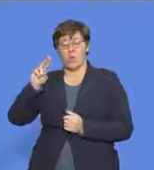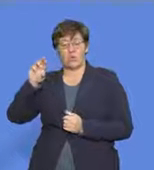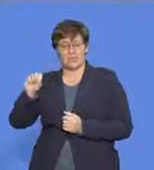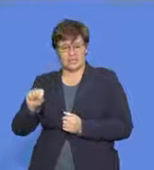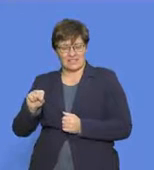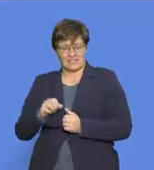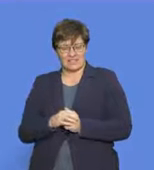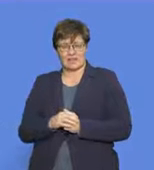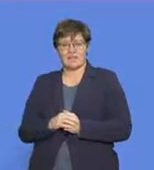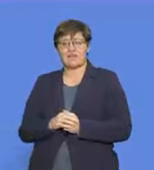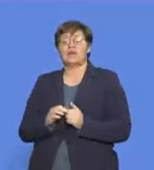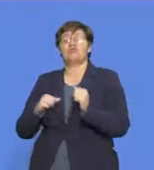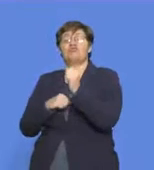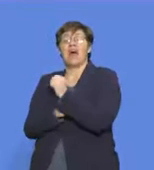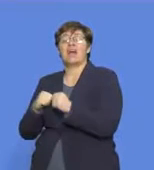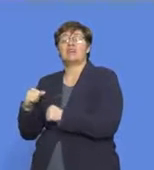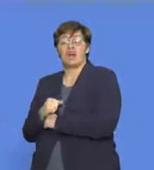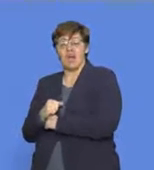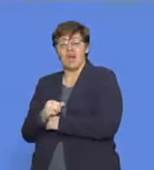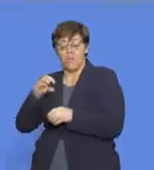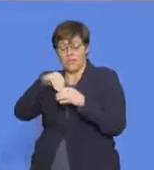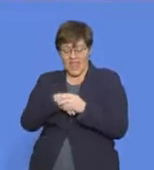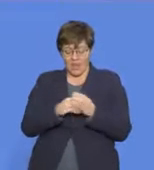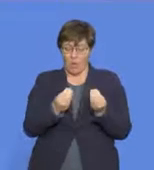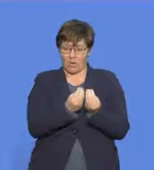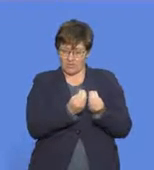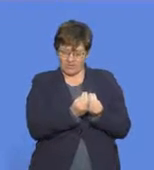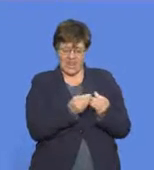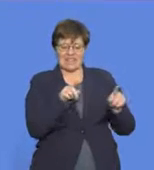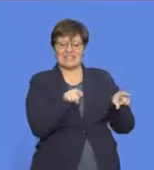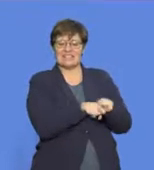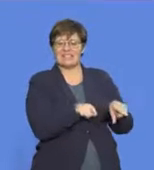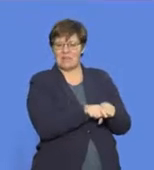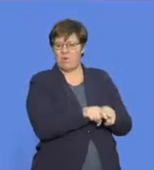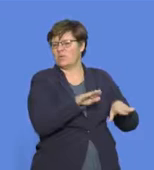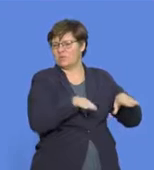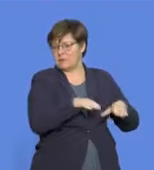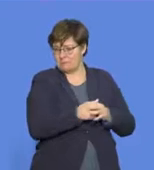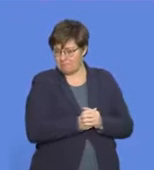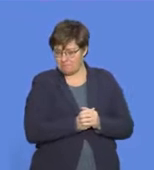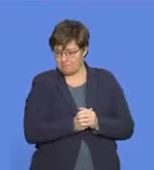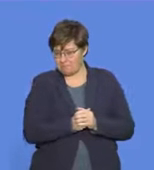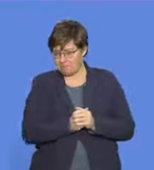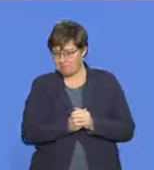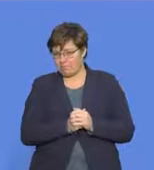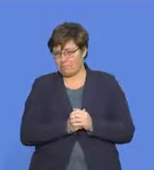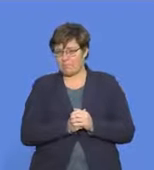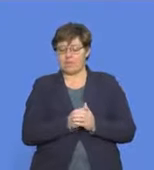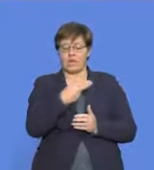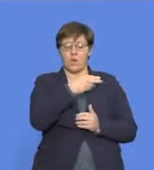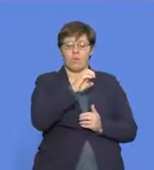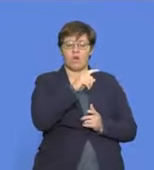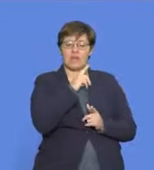at is structures in organisms that are the same or similar. Okay, so homologous